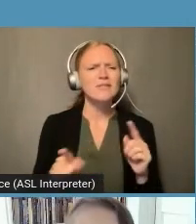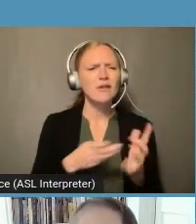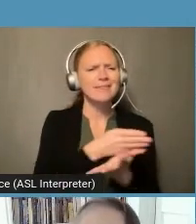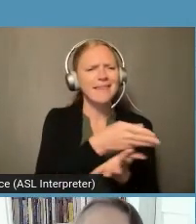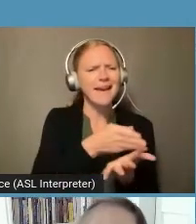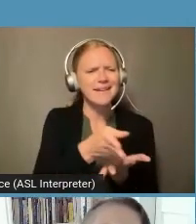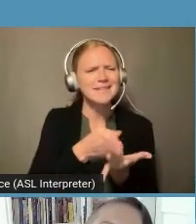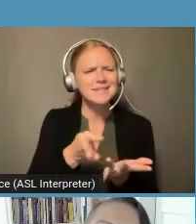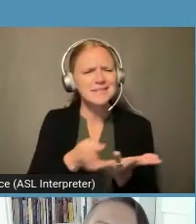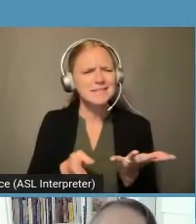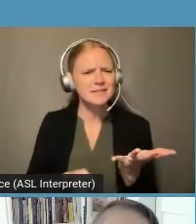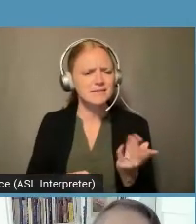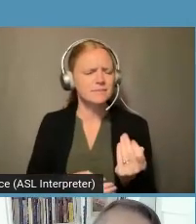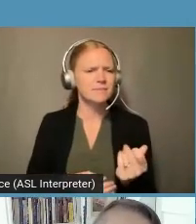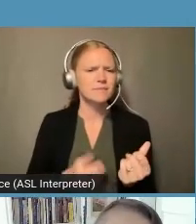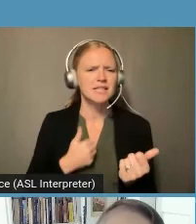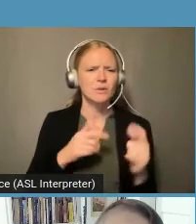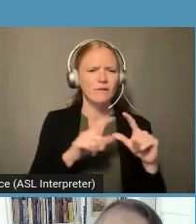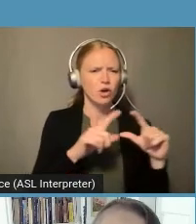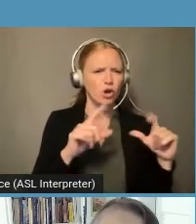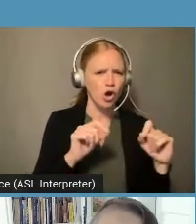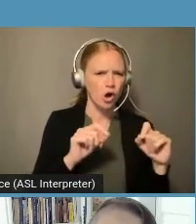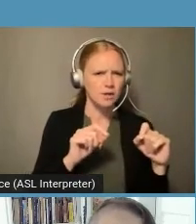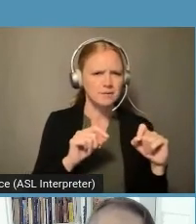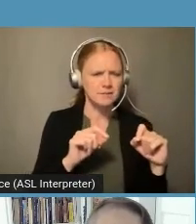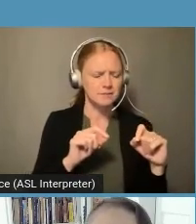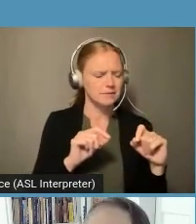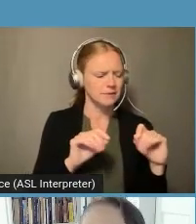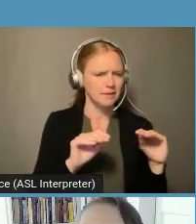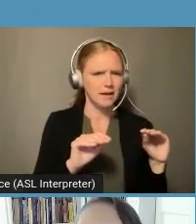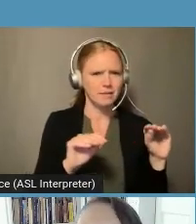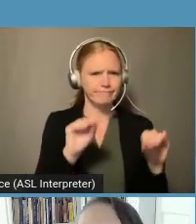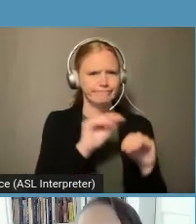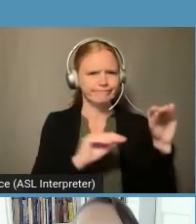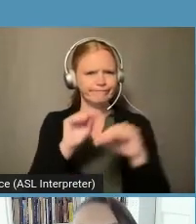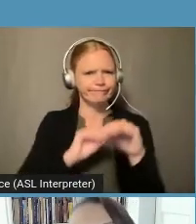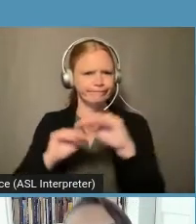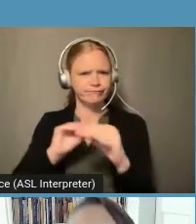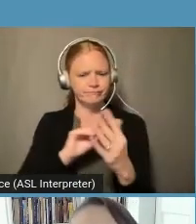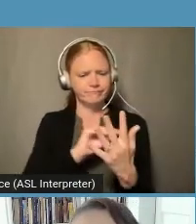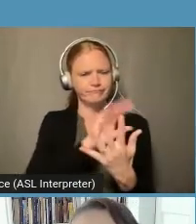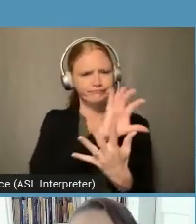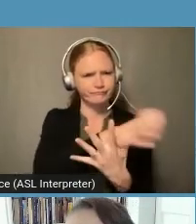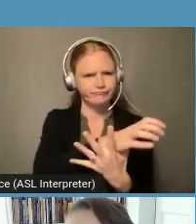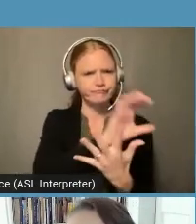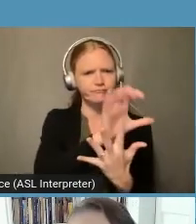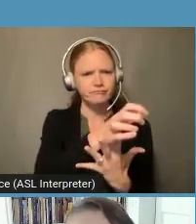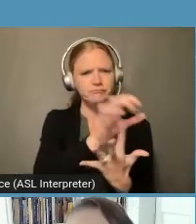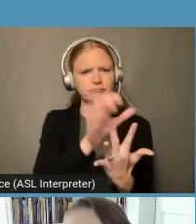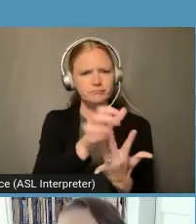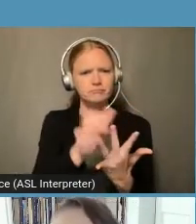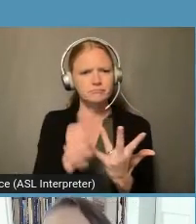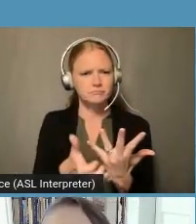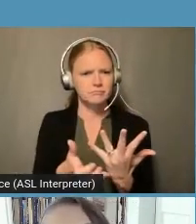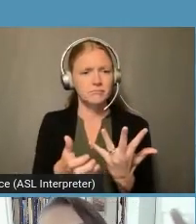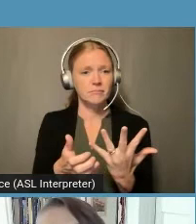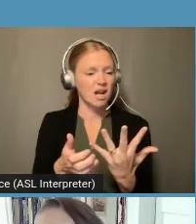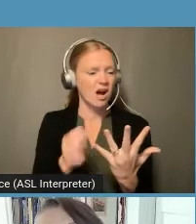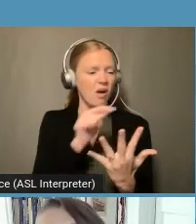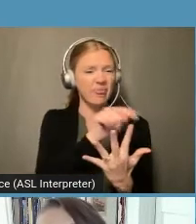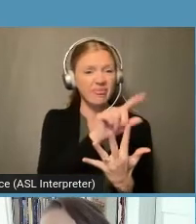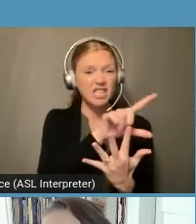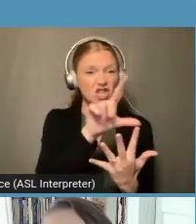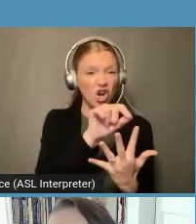these cards that basically get organized into different states of a project. And you can just drag and drop them. You